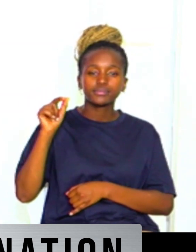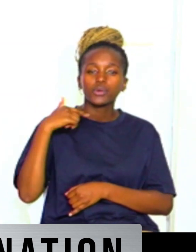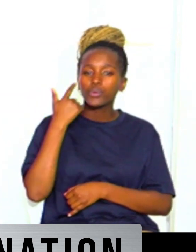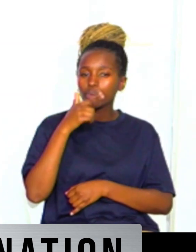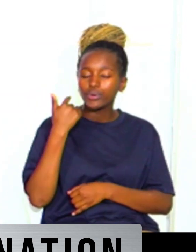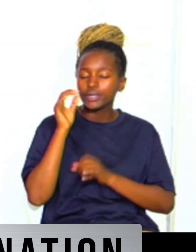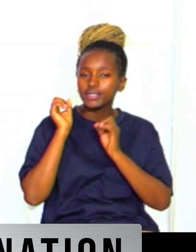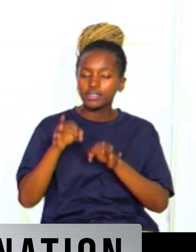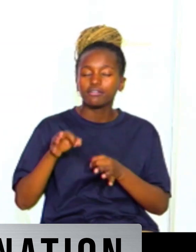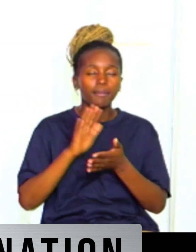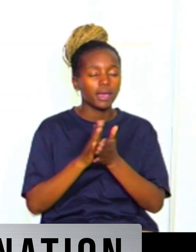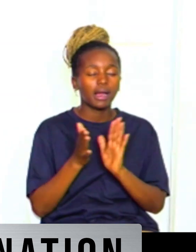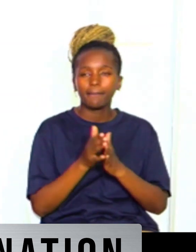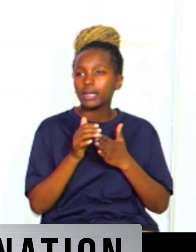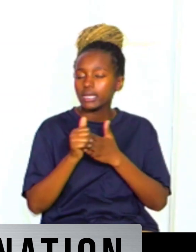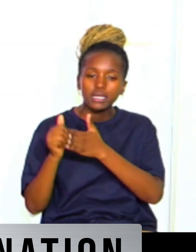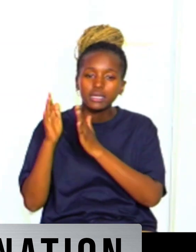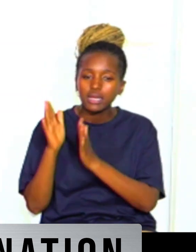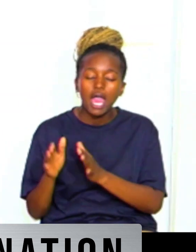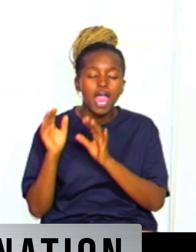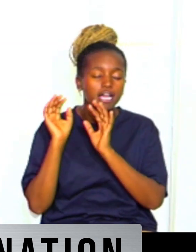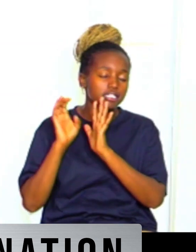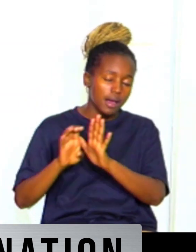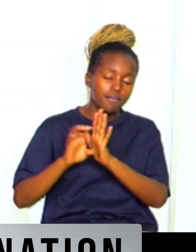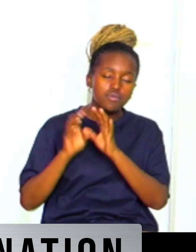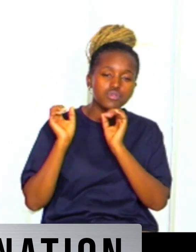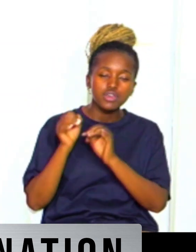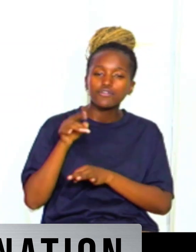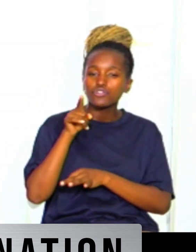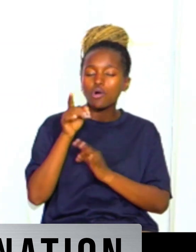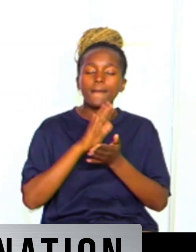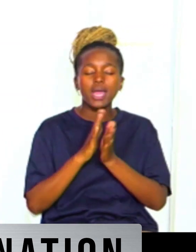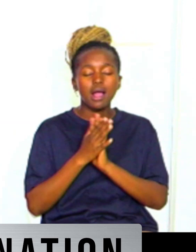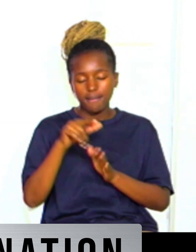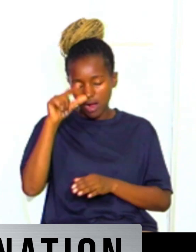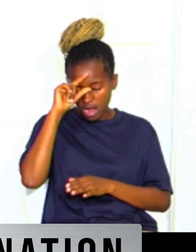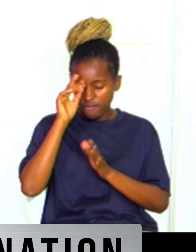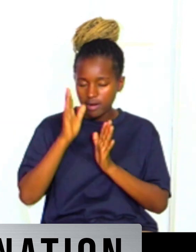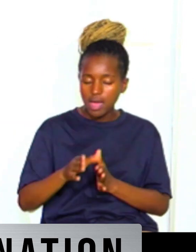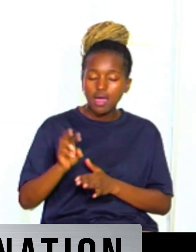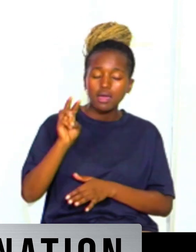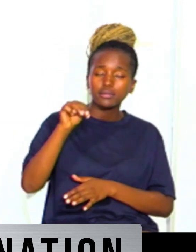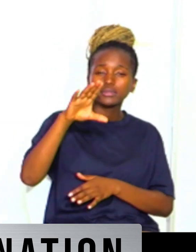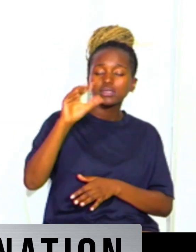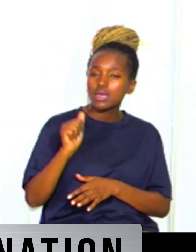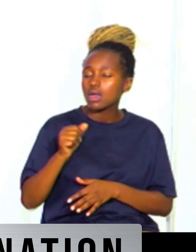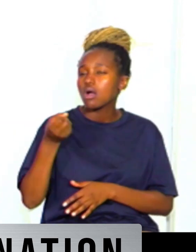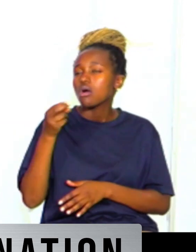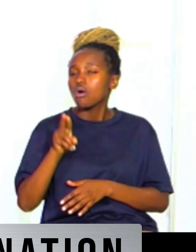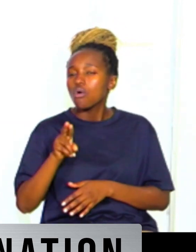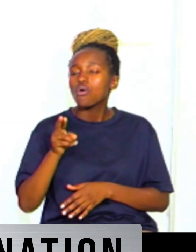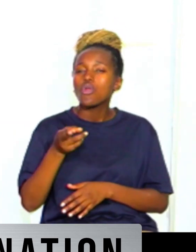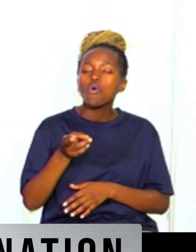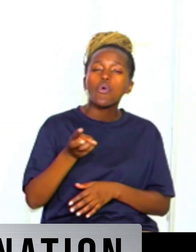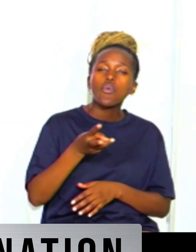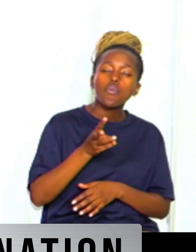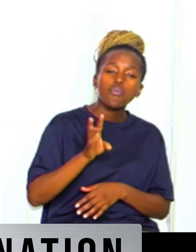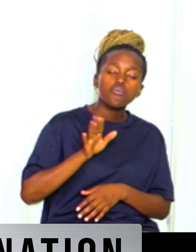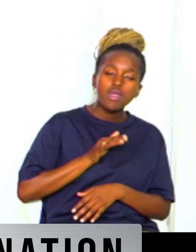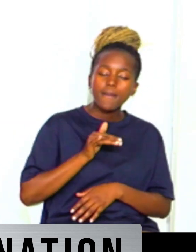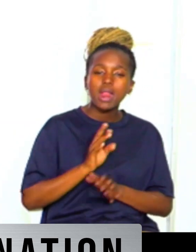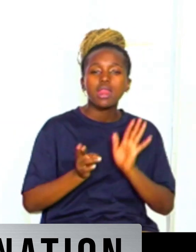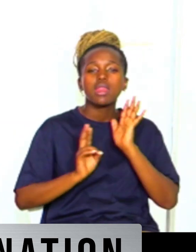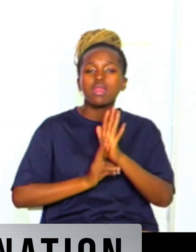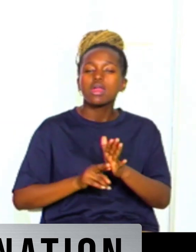Mukipata viti. Let's say you work and get governorships, you get MCA seats, women rep seats, but then you